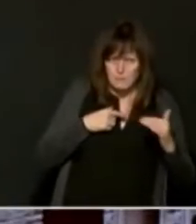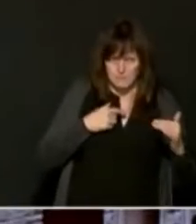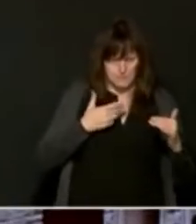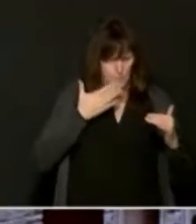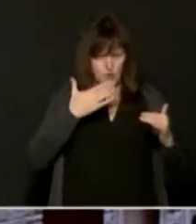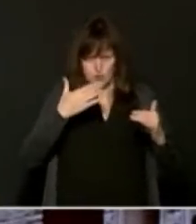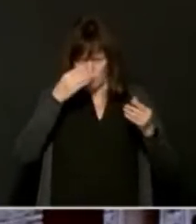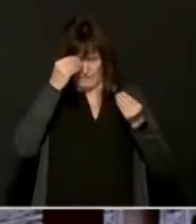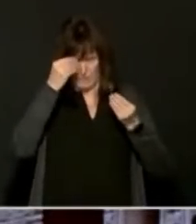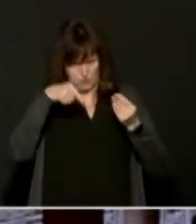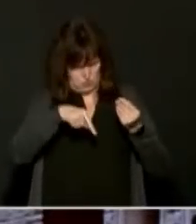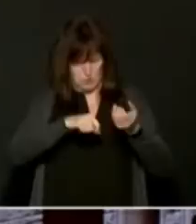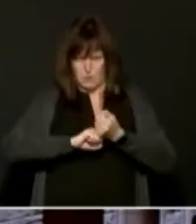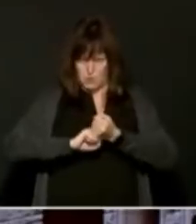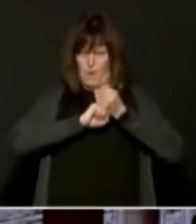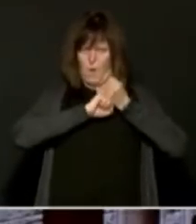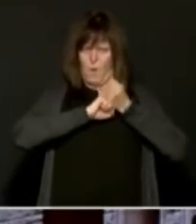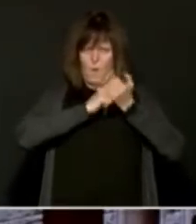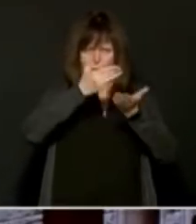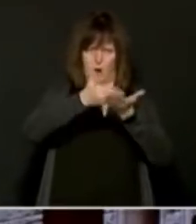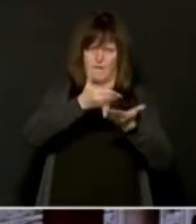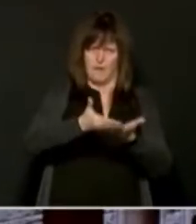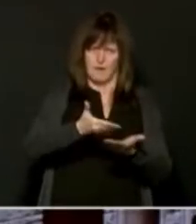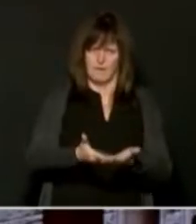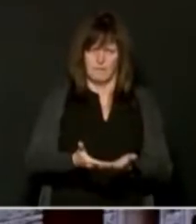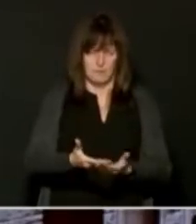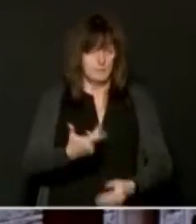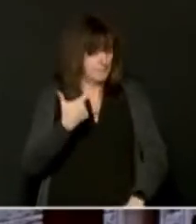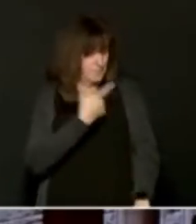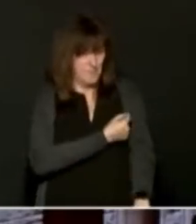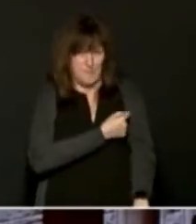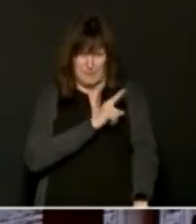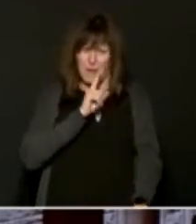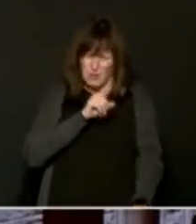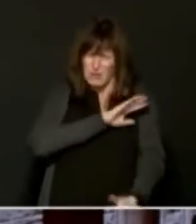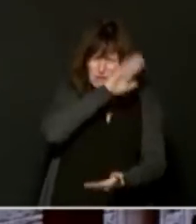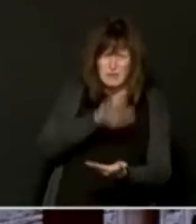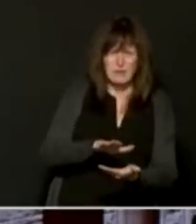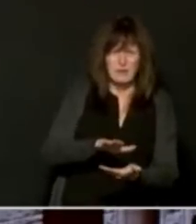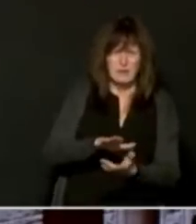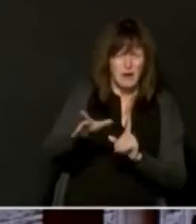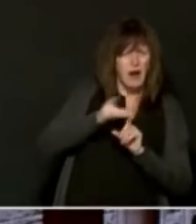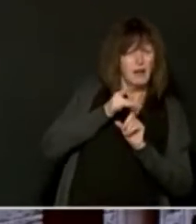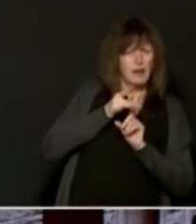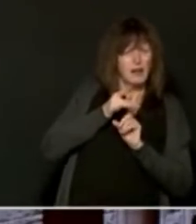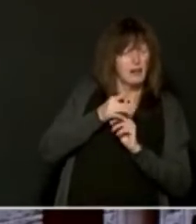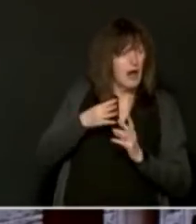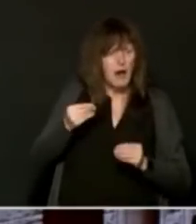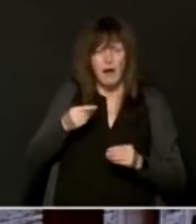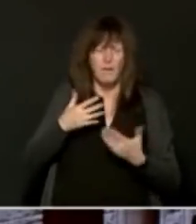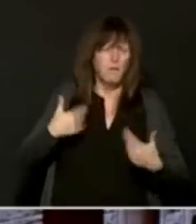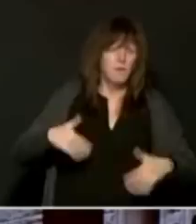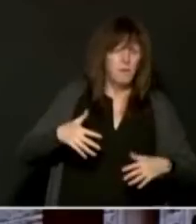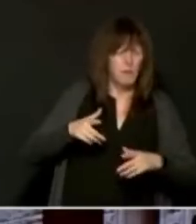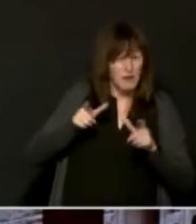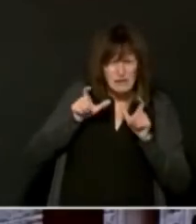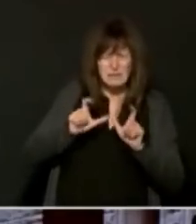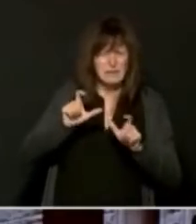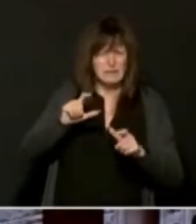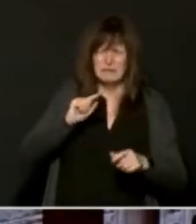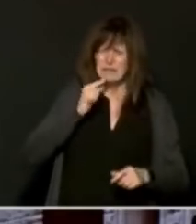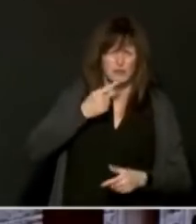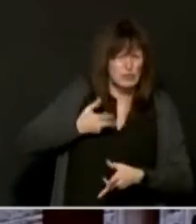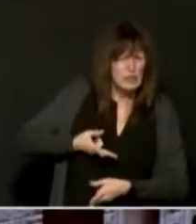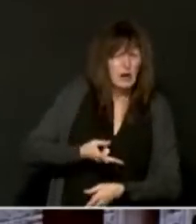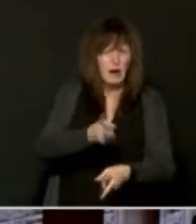both reduction in infections, but also significant reduction in severe outcome hospitalization and death,